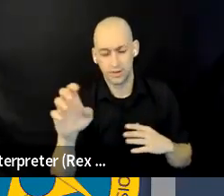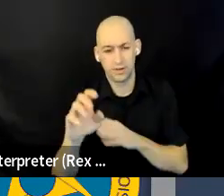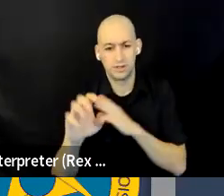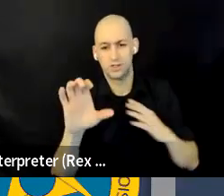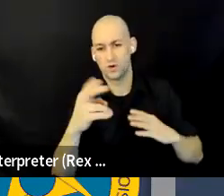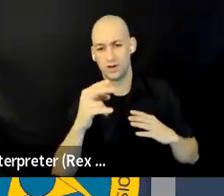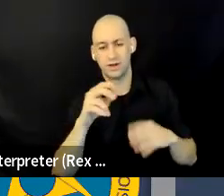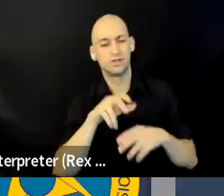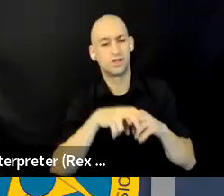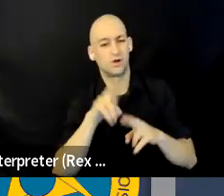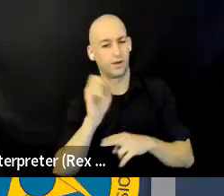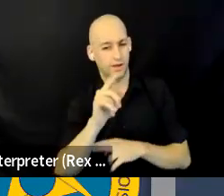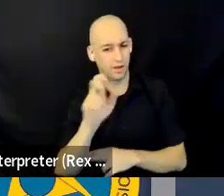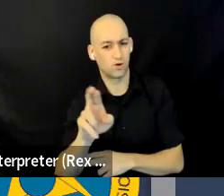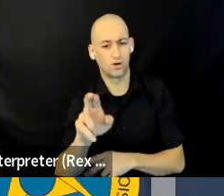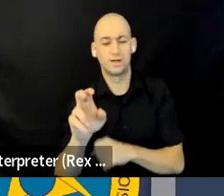Here. Senator Newman.